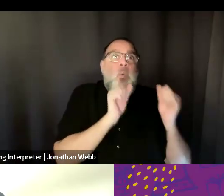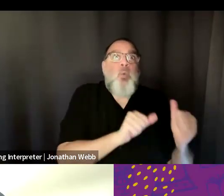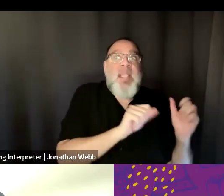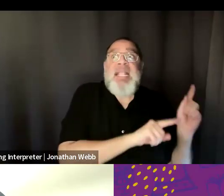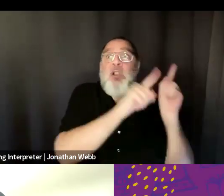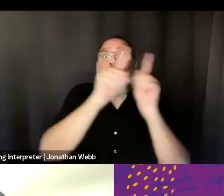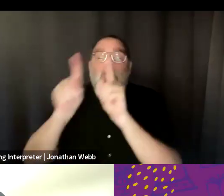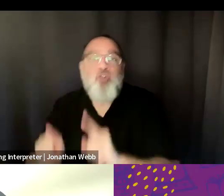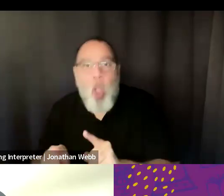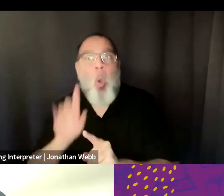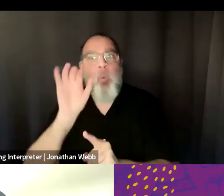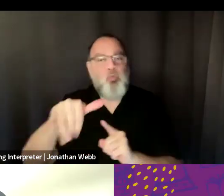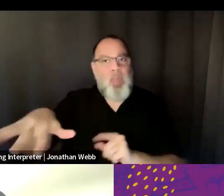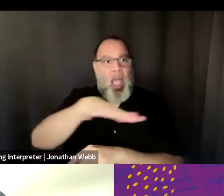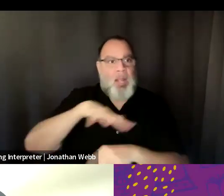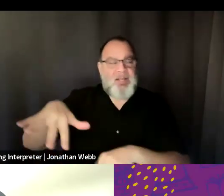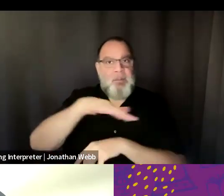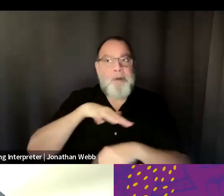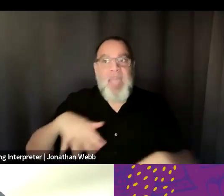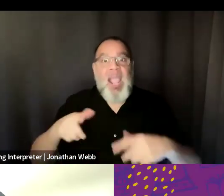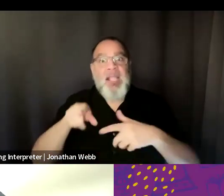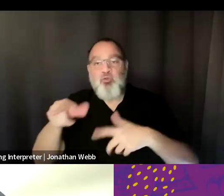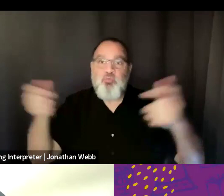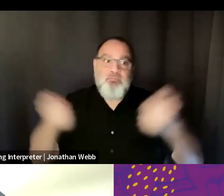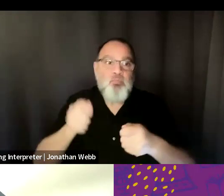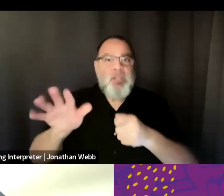ball rolling on everything, but we want to be working with you.